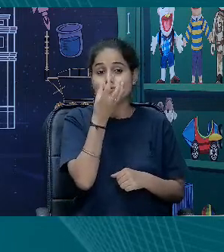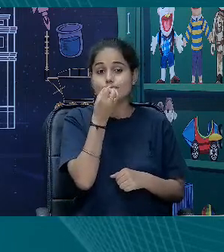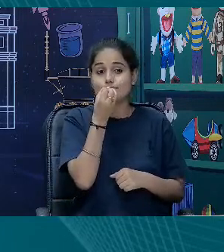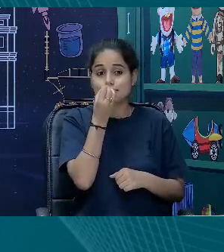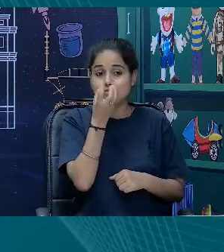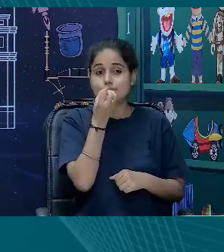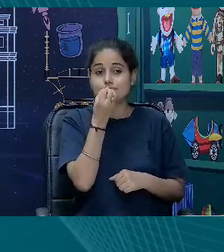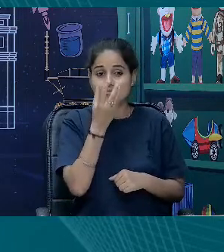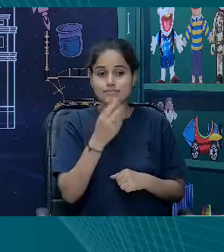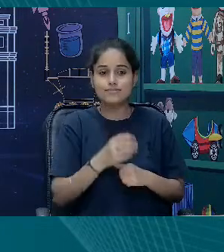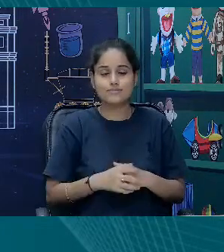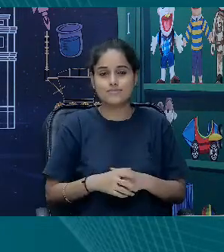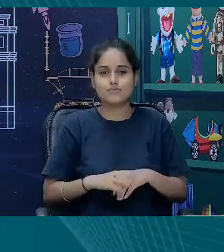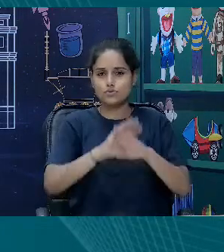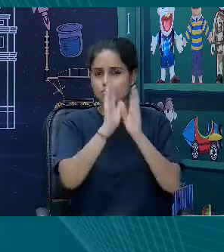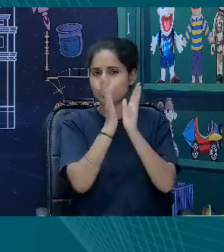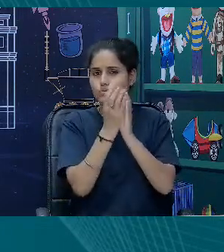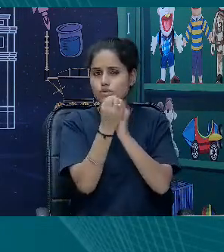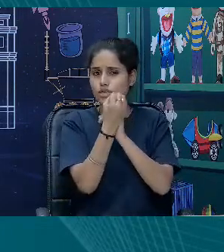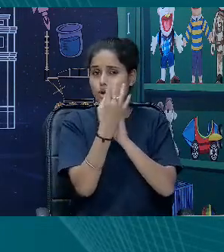straight and tall,